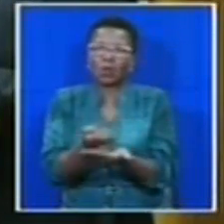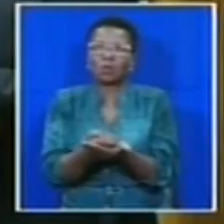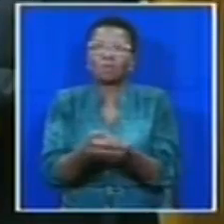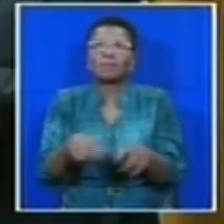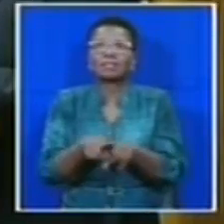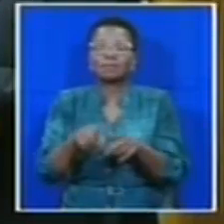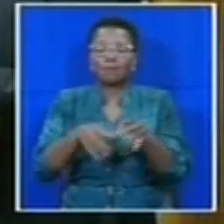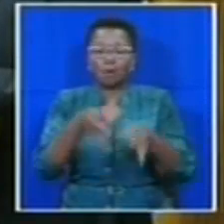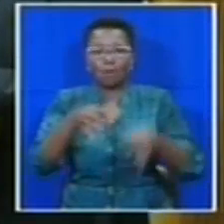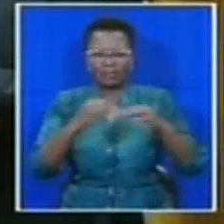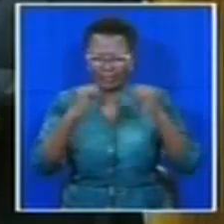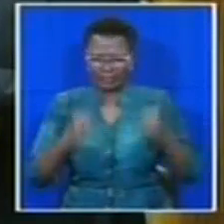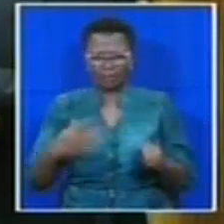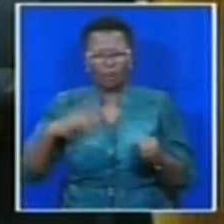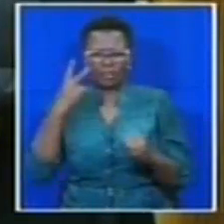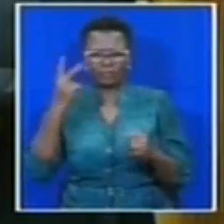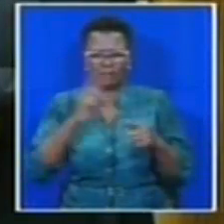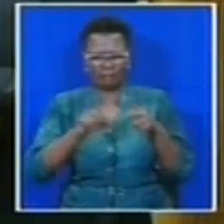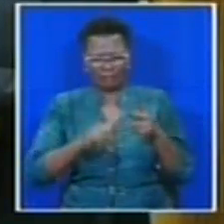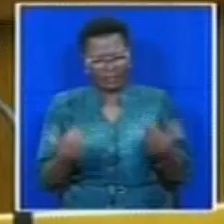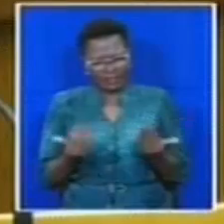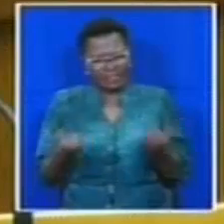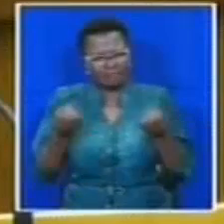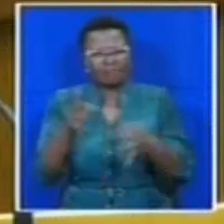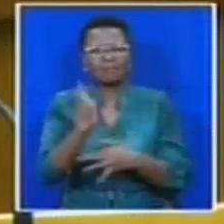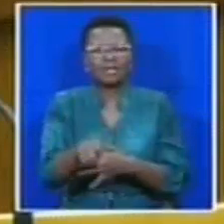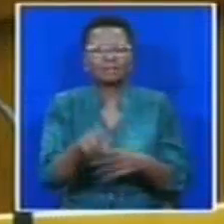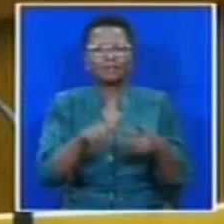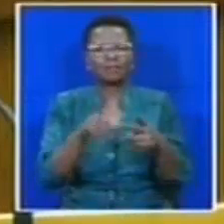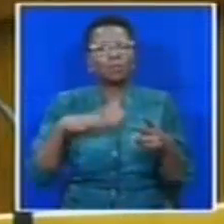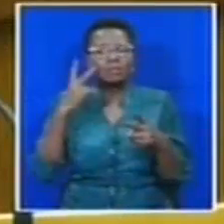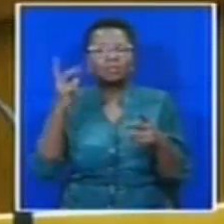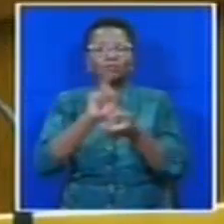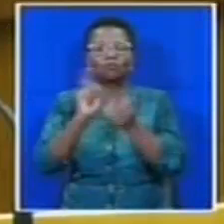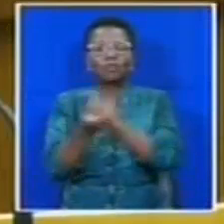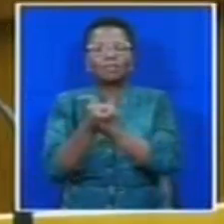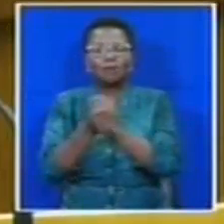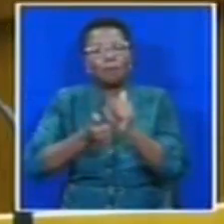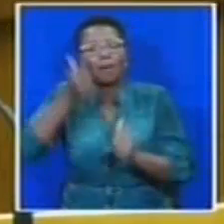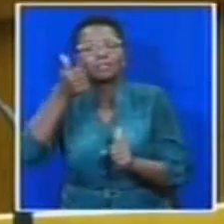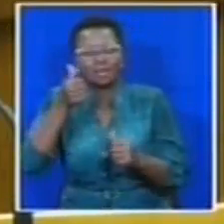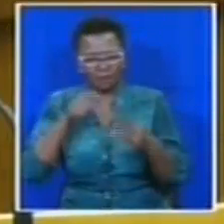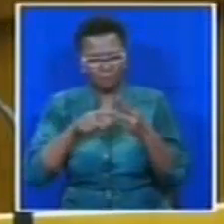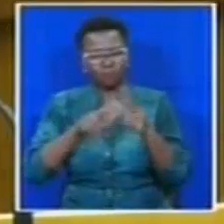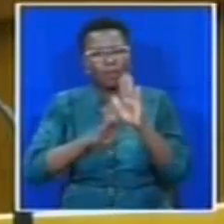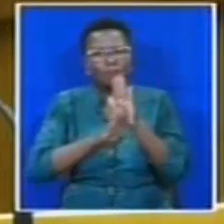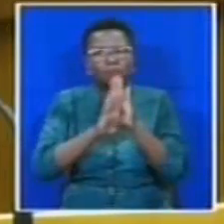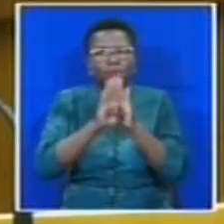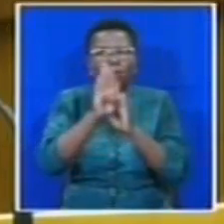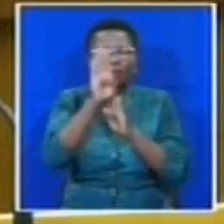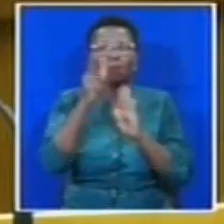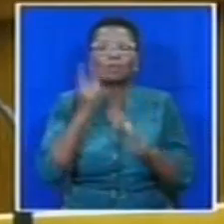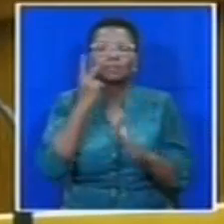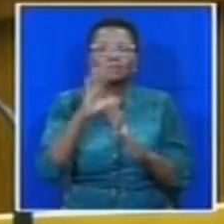political system. We expect delivery. We expect change for the better. We expect progress in South Africa